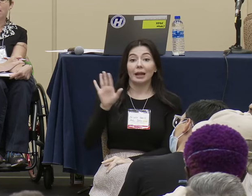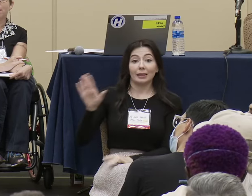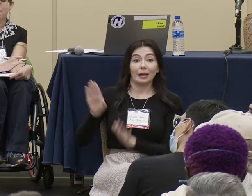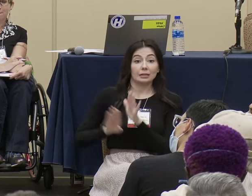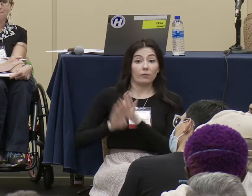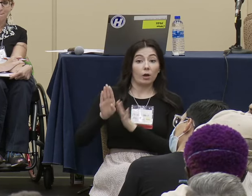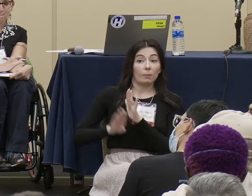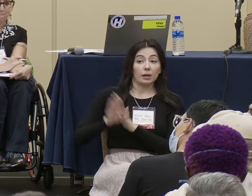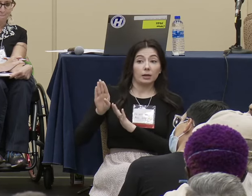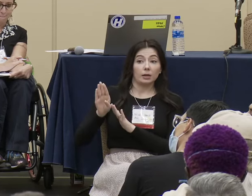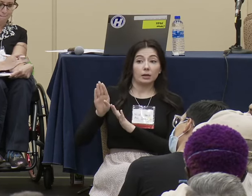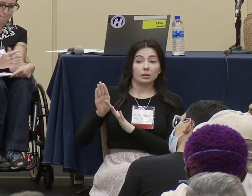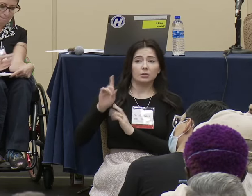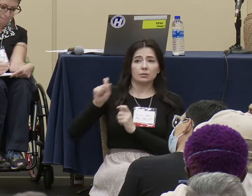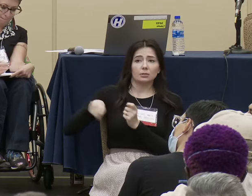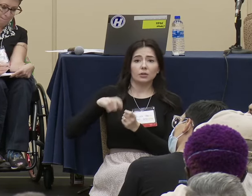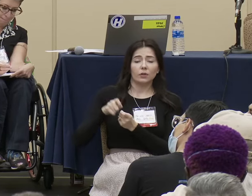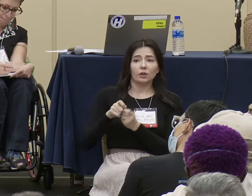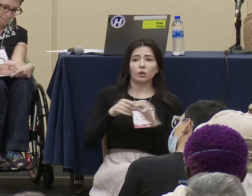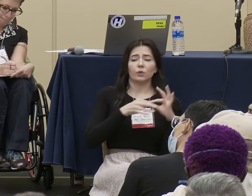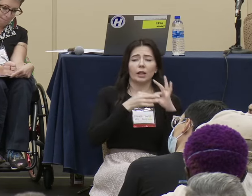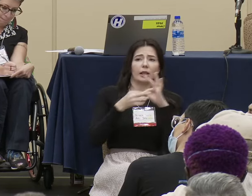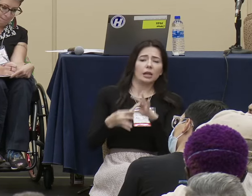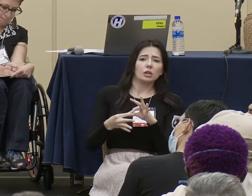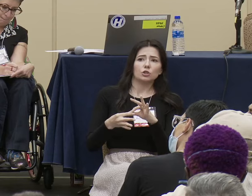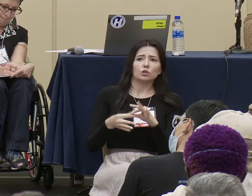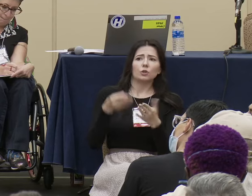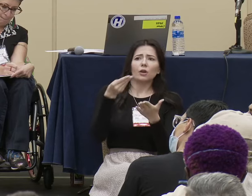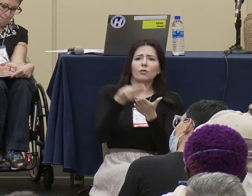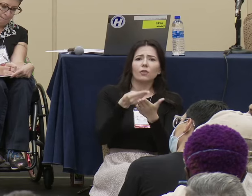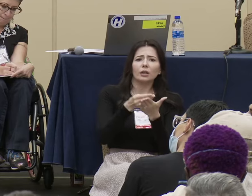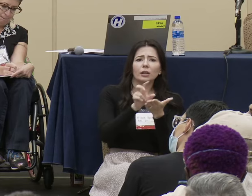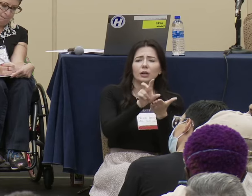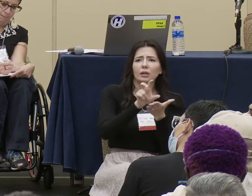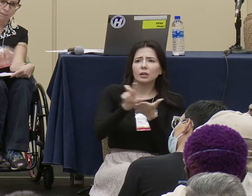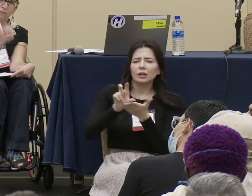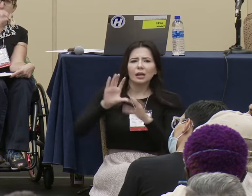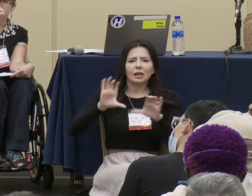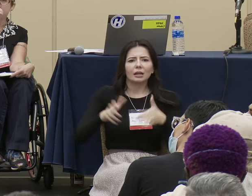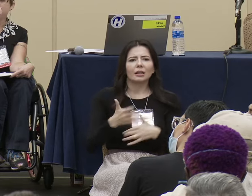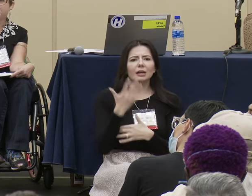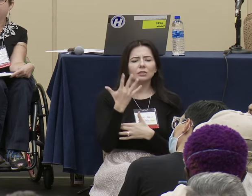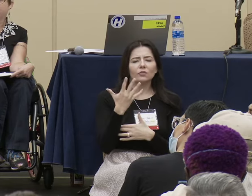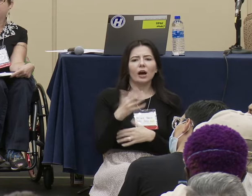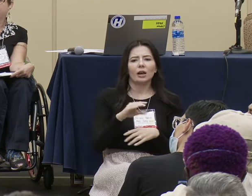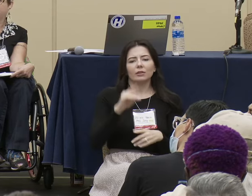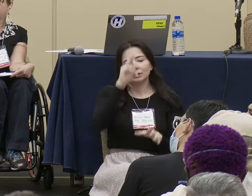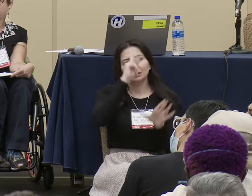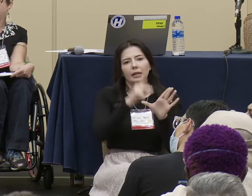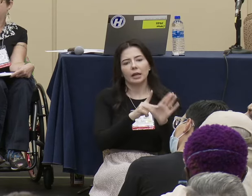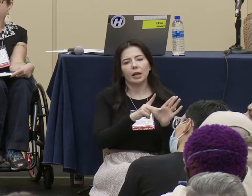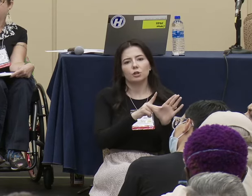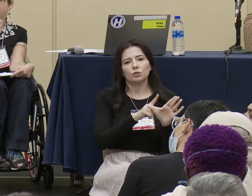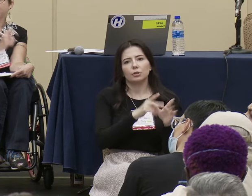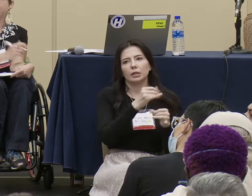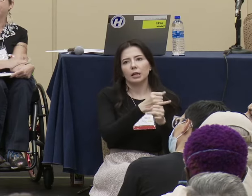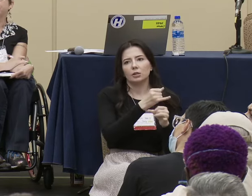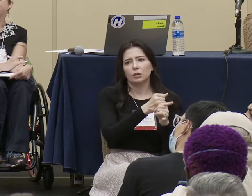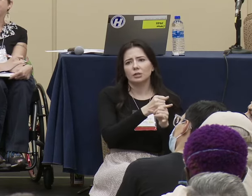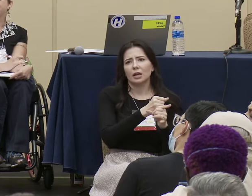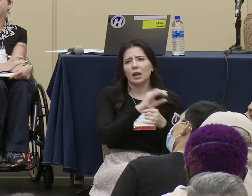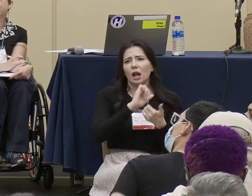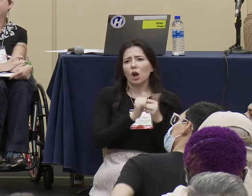development, specifically around the funding of Class 5 psychiatric facilities and how we should channel our advocacy